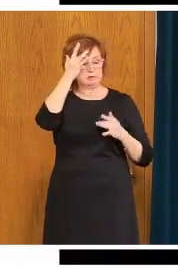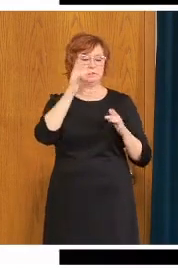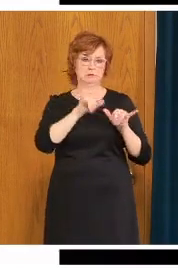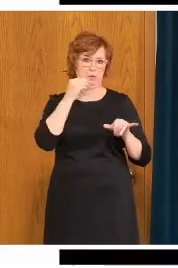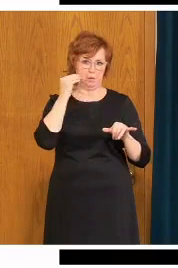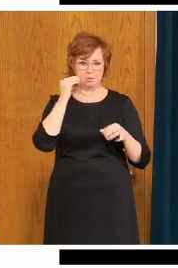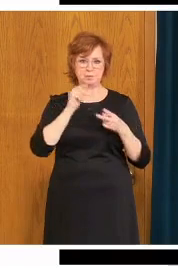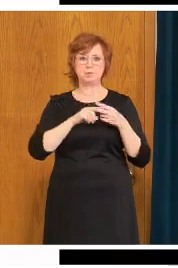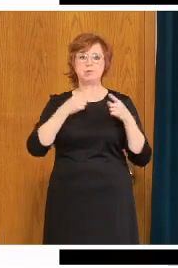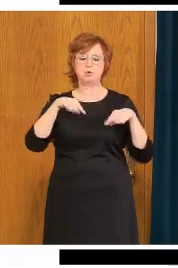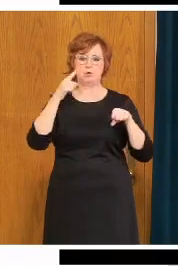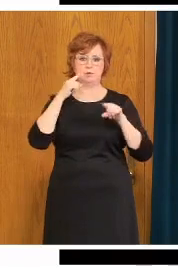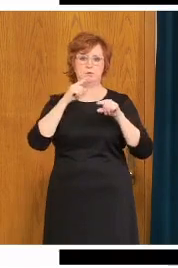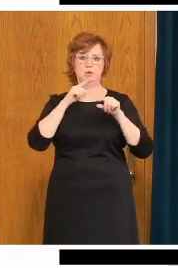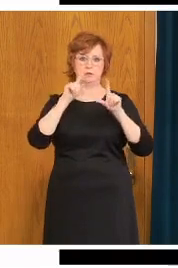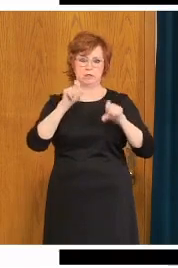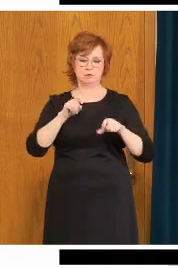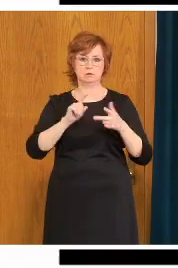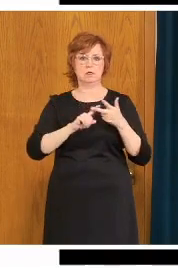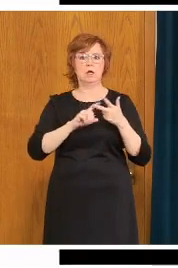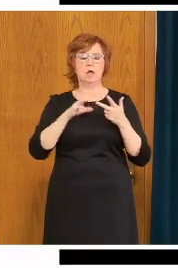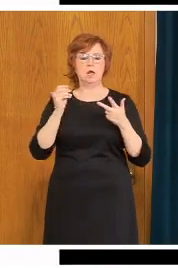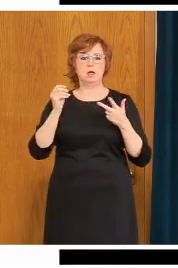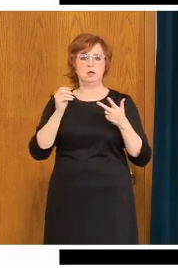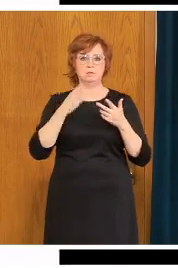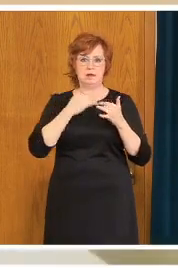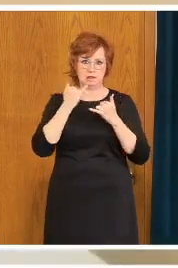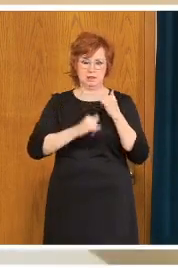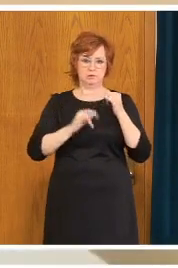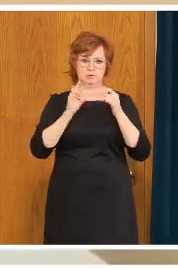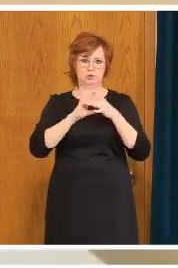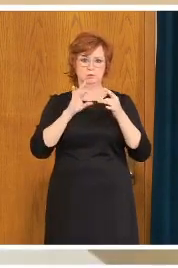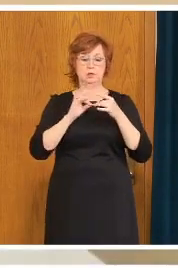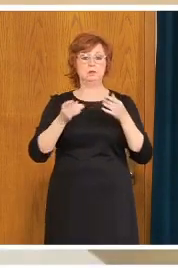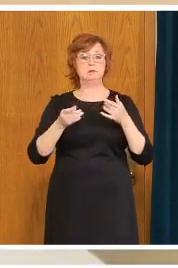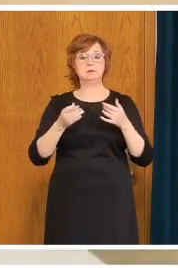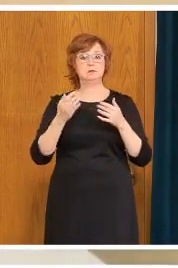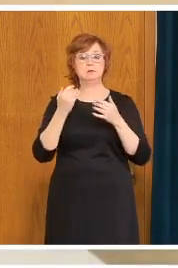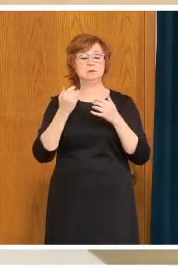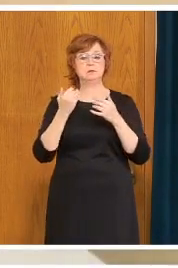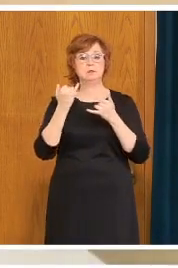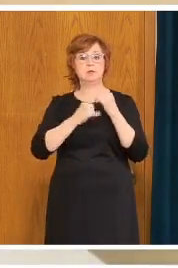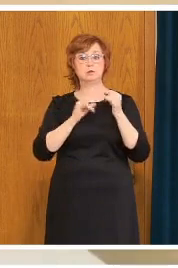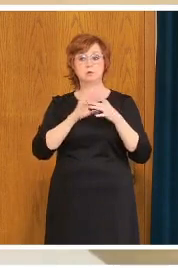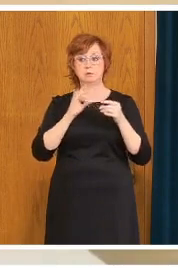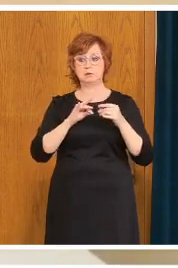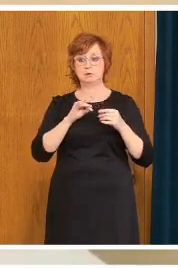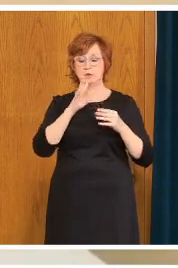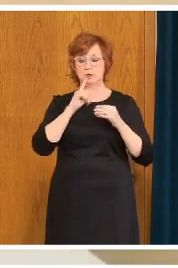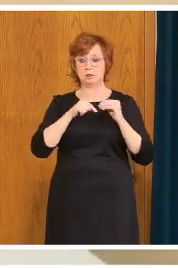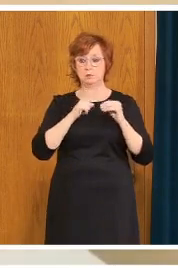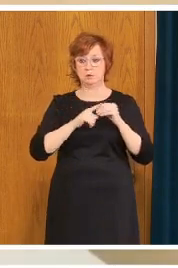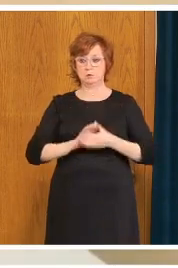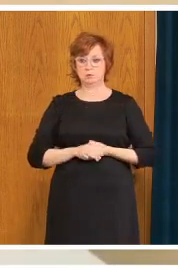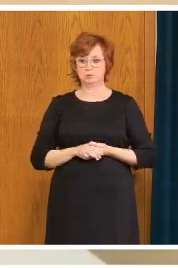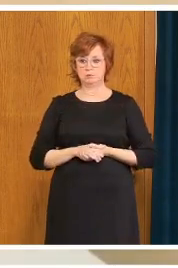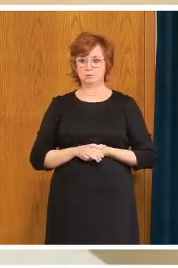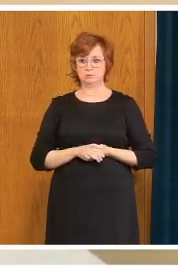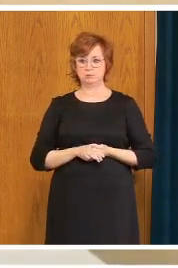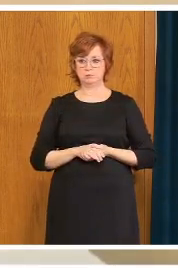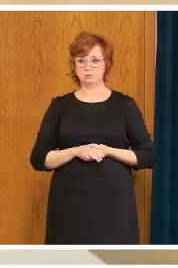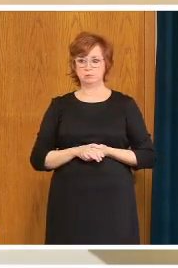following public health guidelines. And finally, I will just close by just speaking to that we